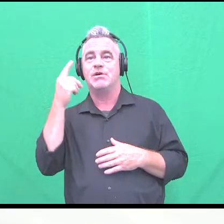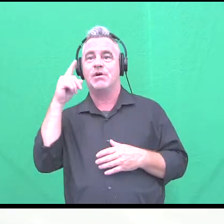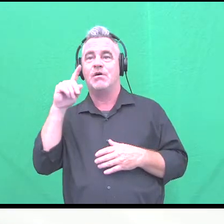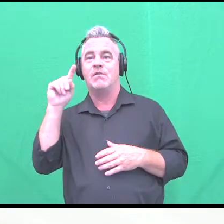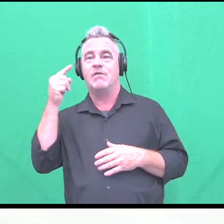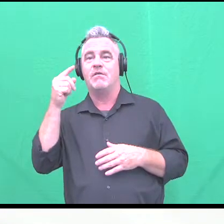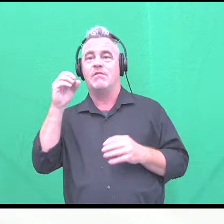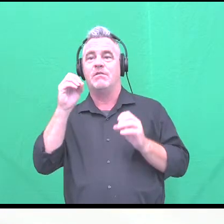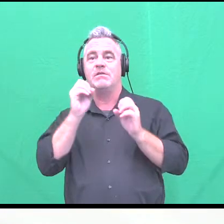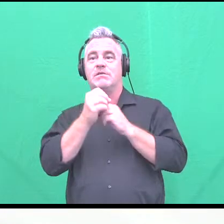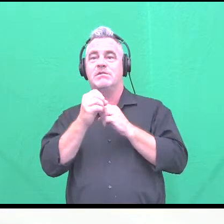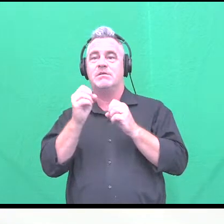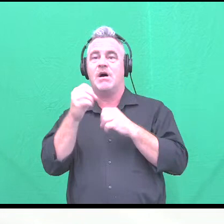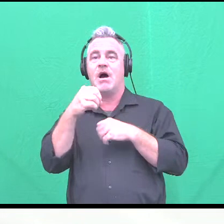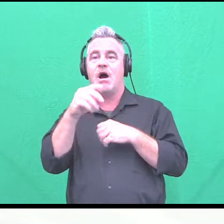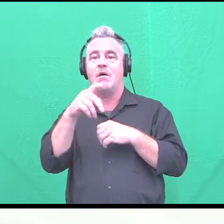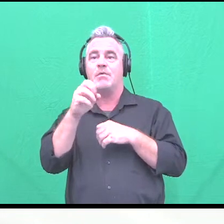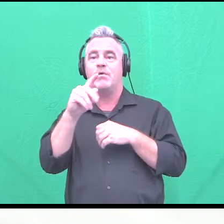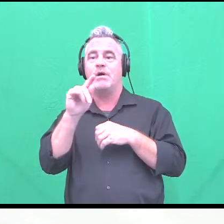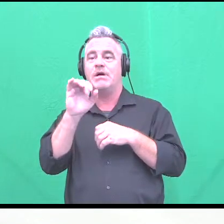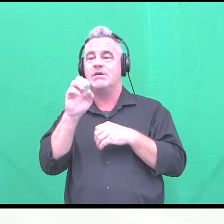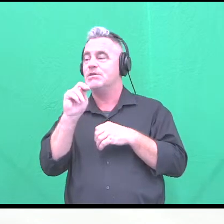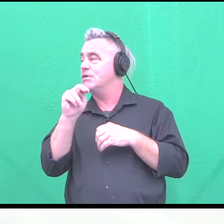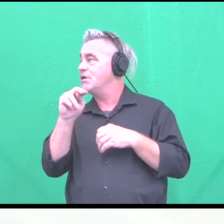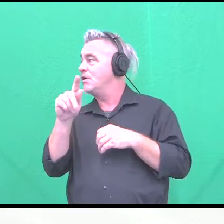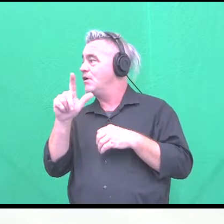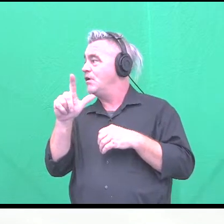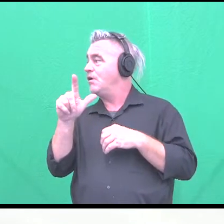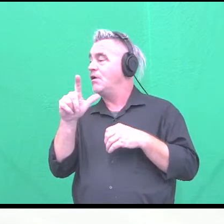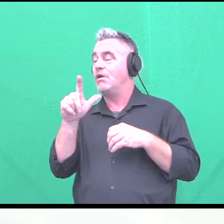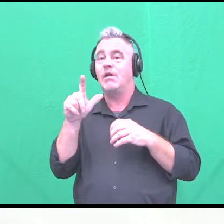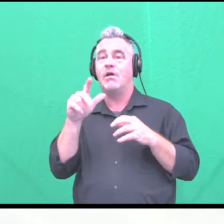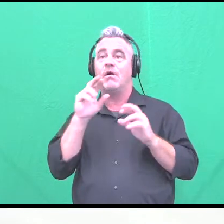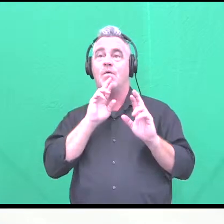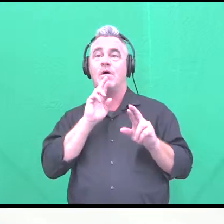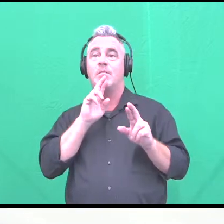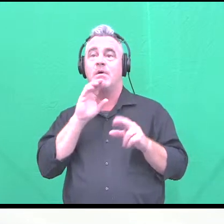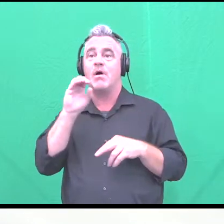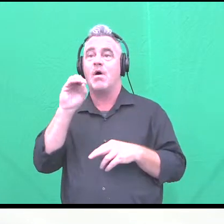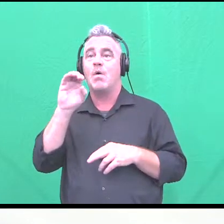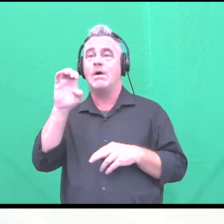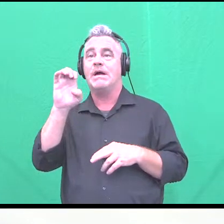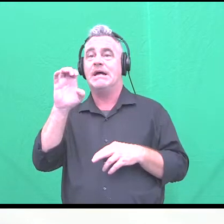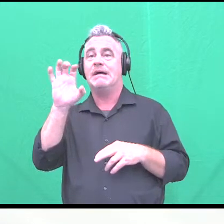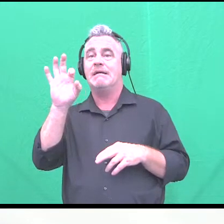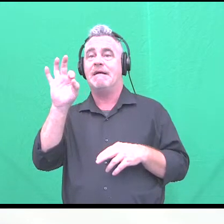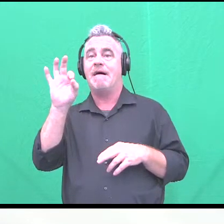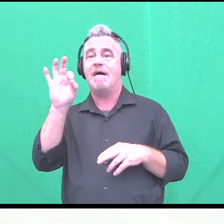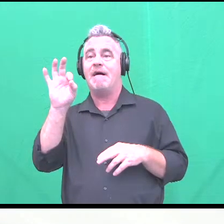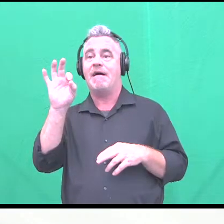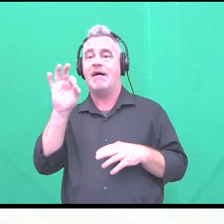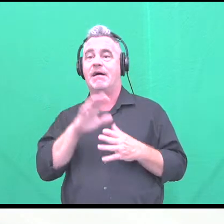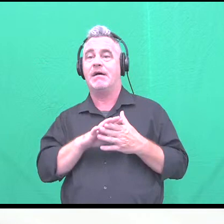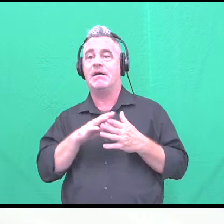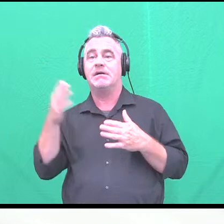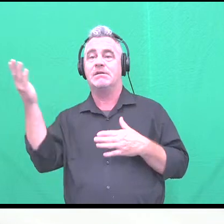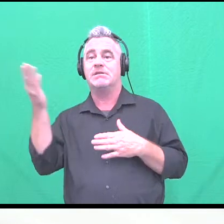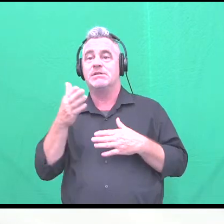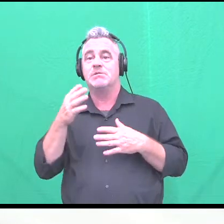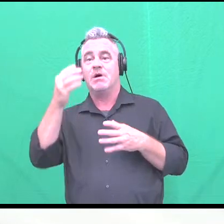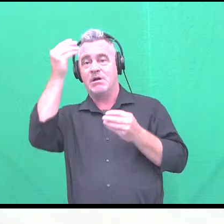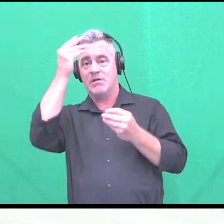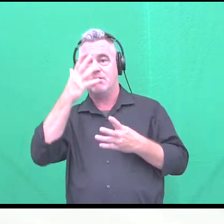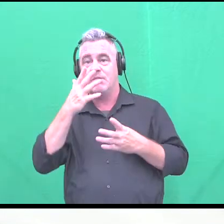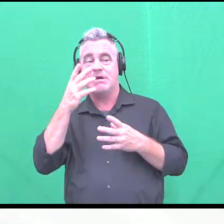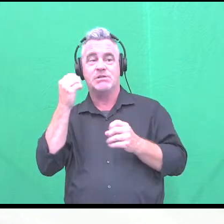operational expectation report for this year. This is OE9, and she has brought this information to you